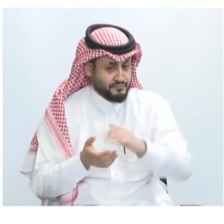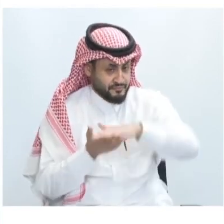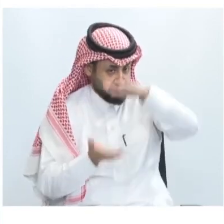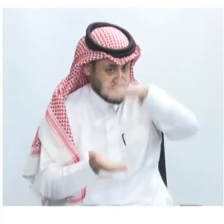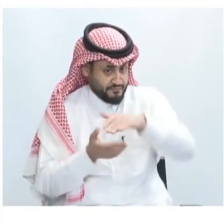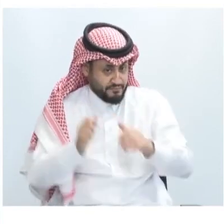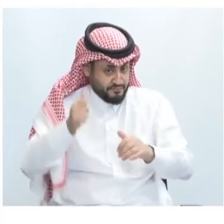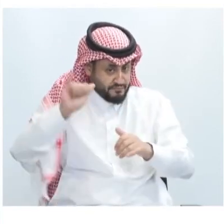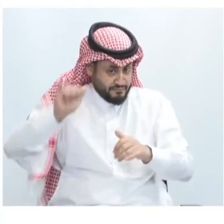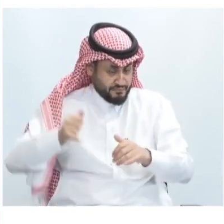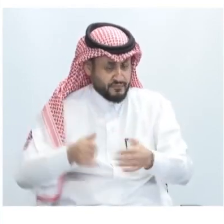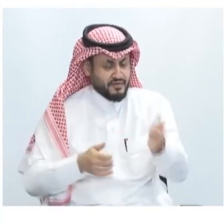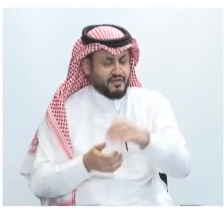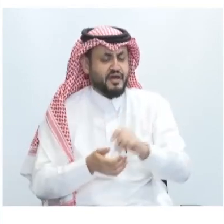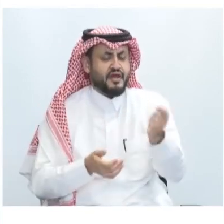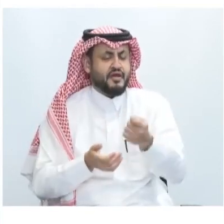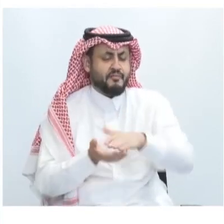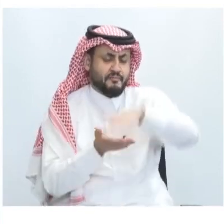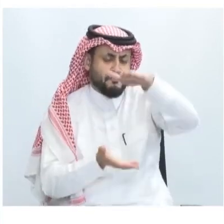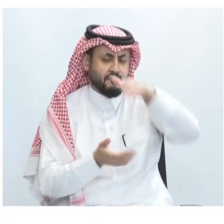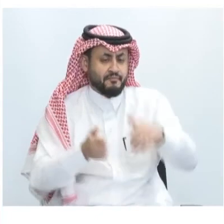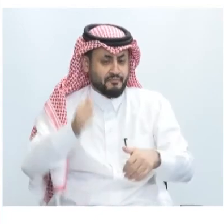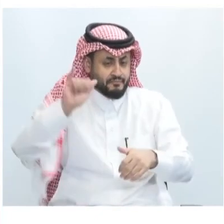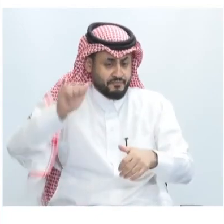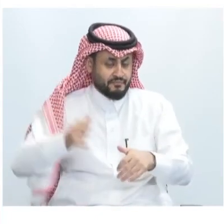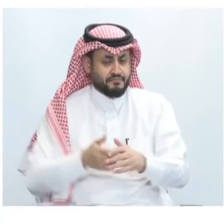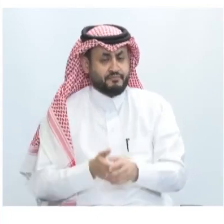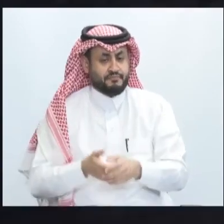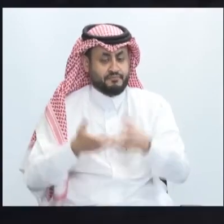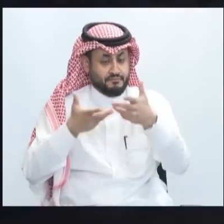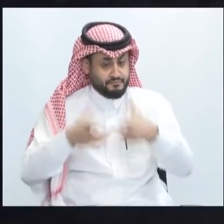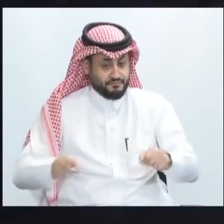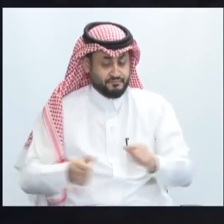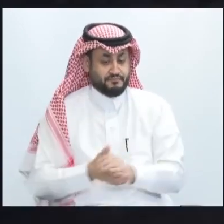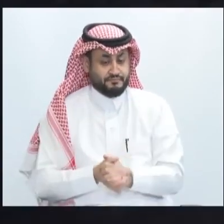J, and how to write capital letters A to J. This is the end of our lesson